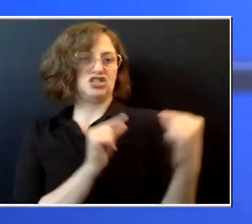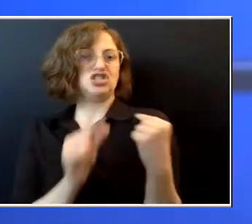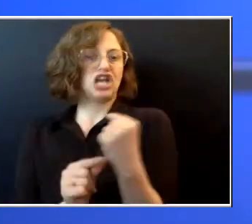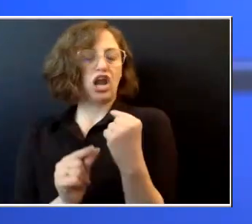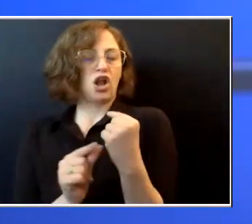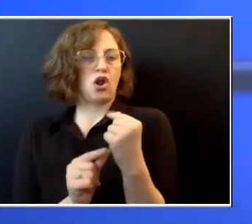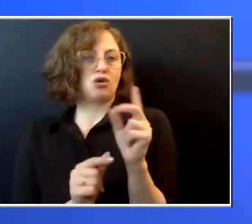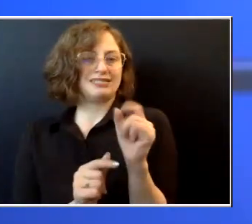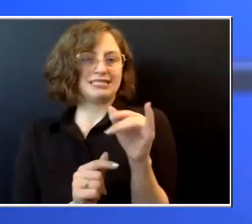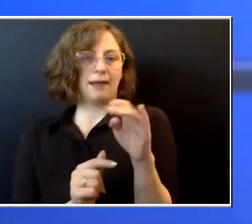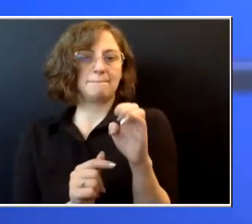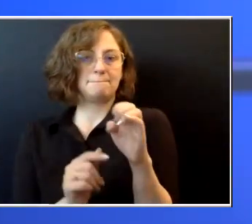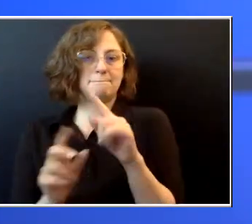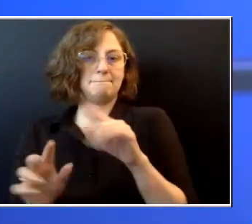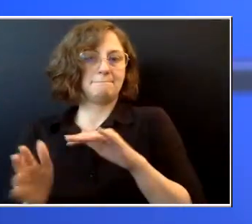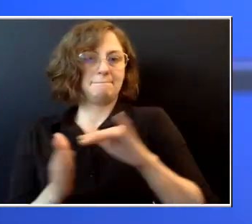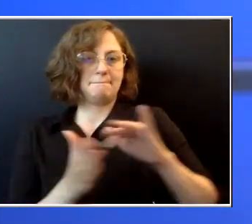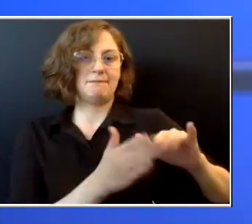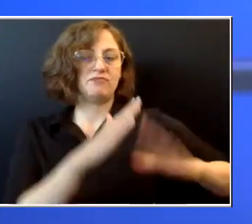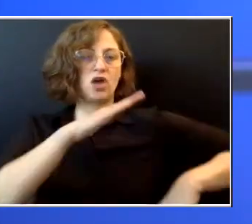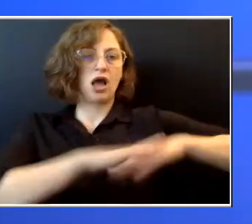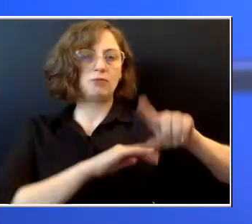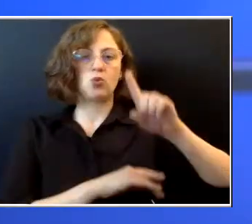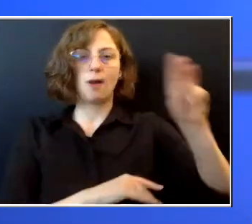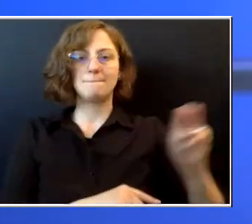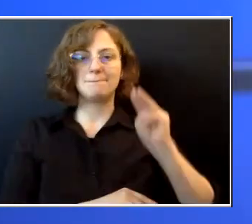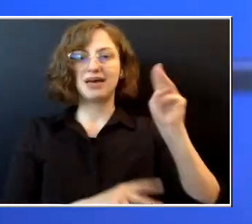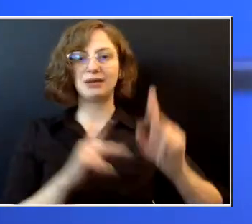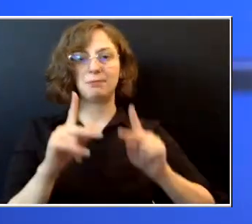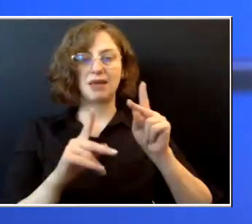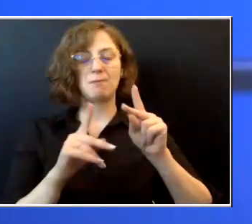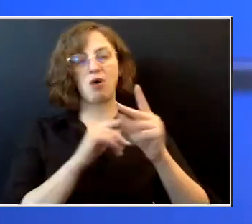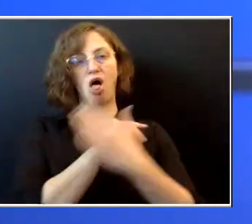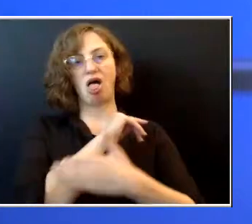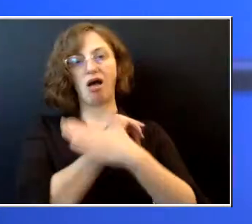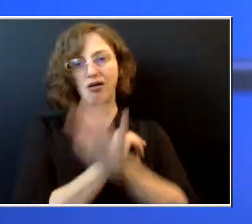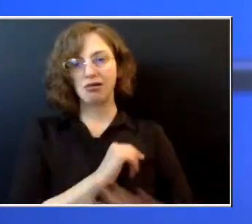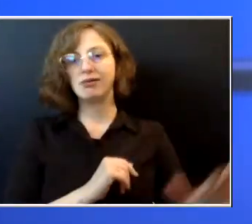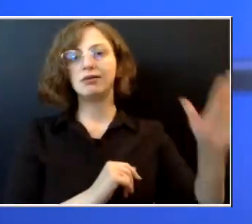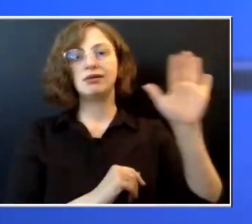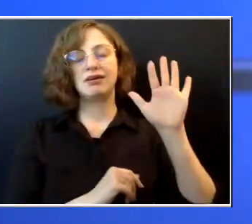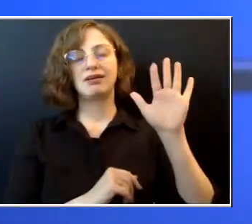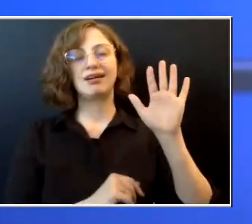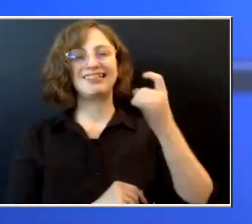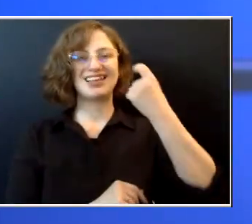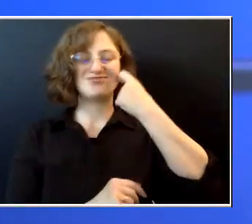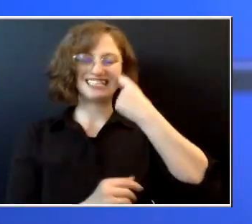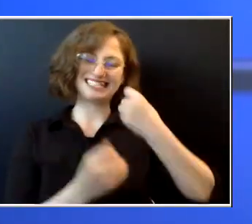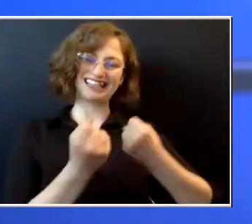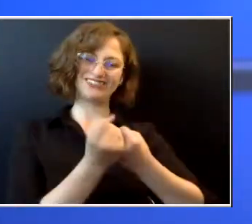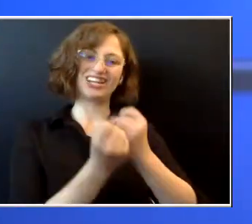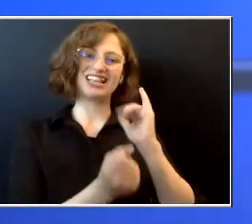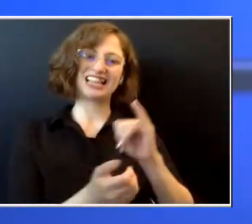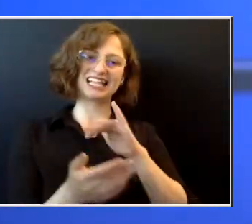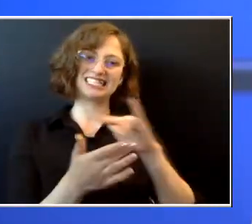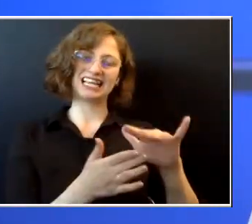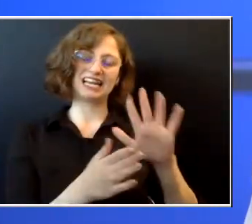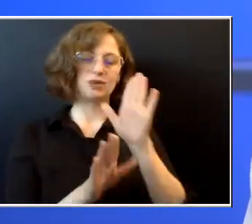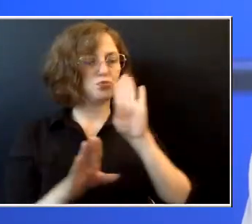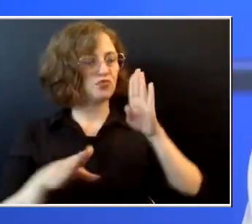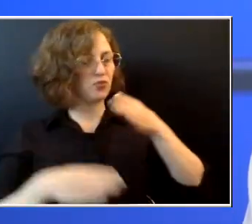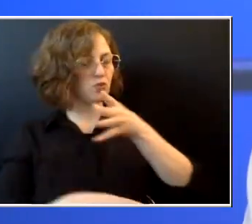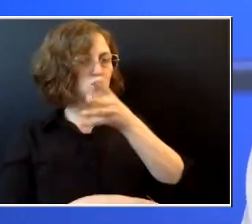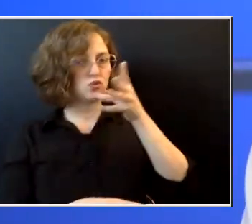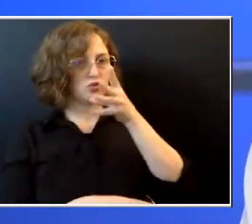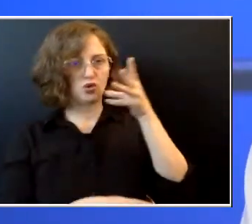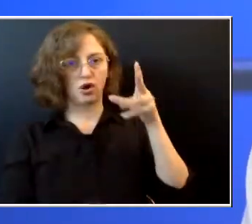people across the country. And Dean Ojo funded the study recently with a focus on rural populations. So stay tuned. I